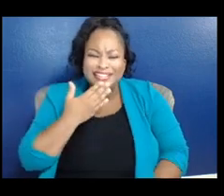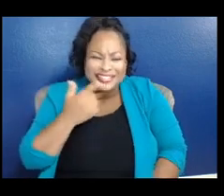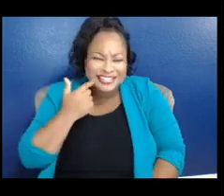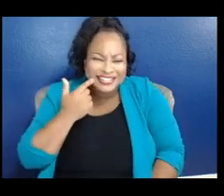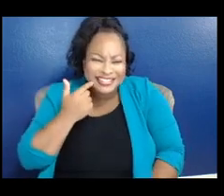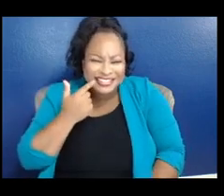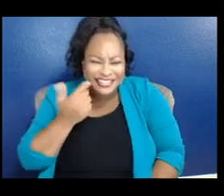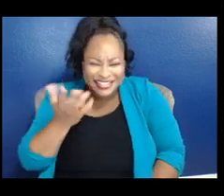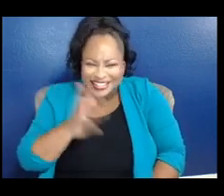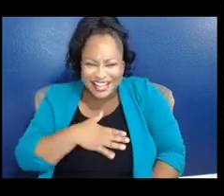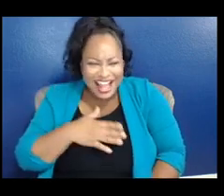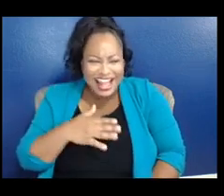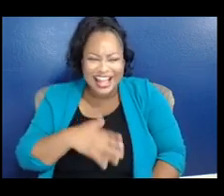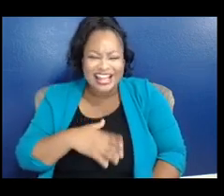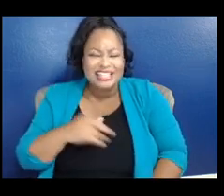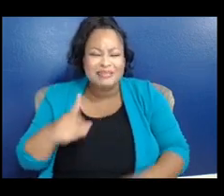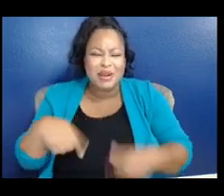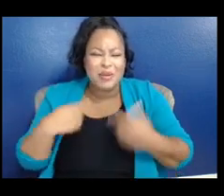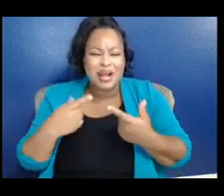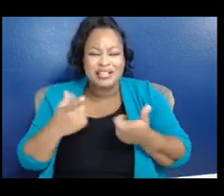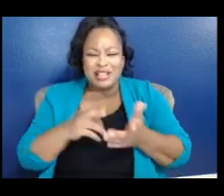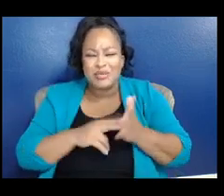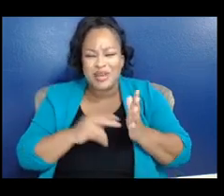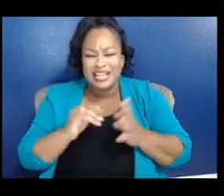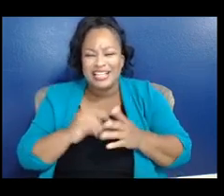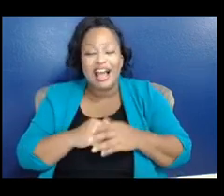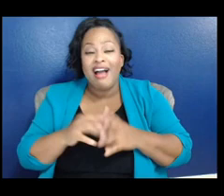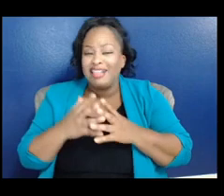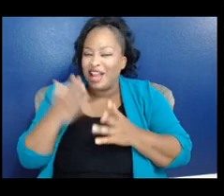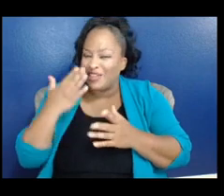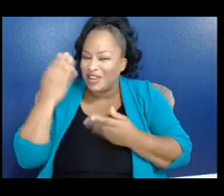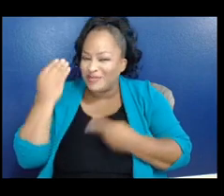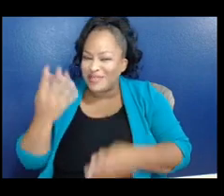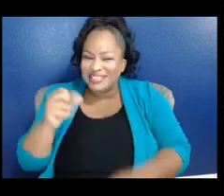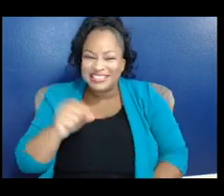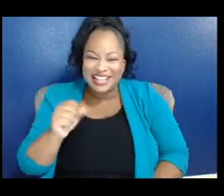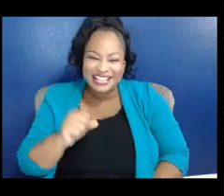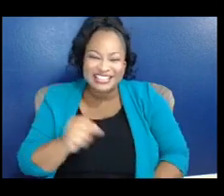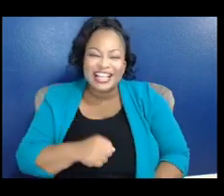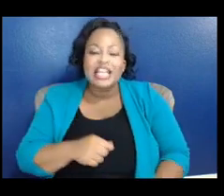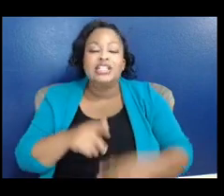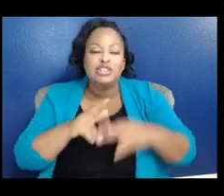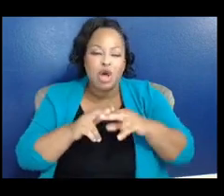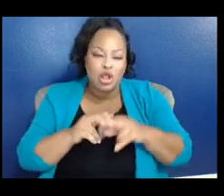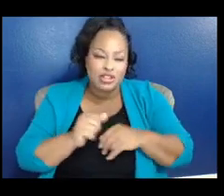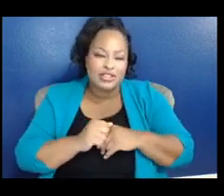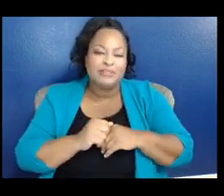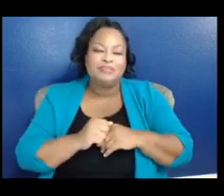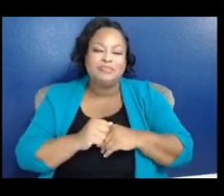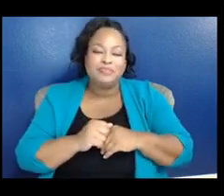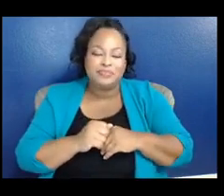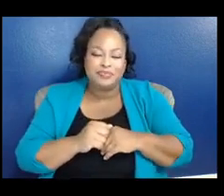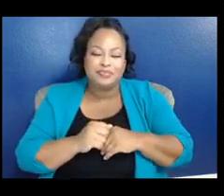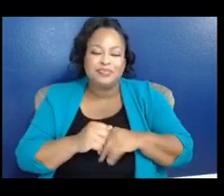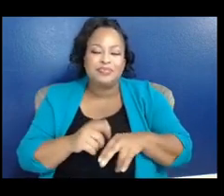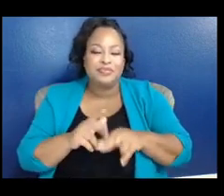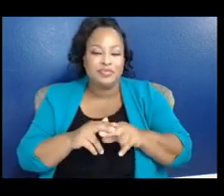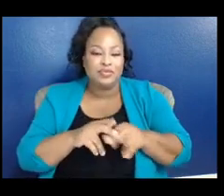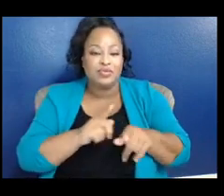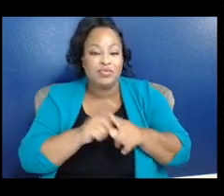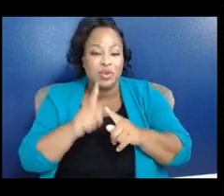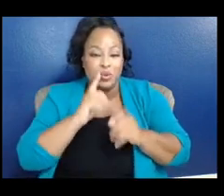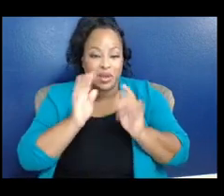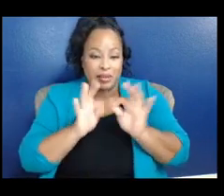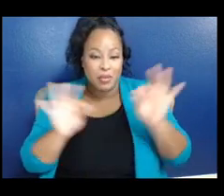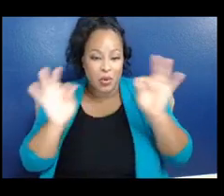been a while since I wrote it. Lots of goodies. Oh, salt. Yeah, so salt is also really